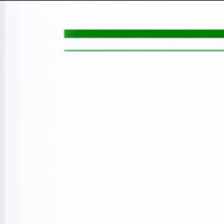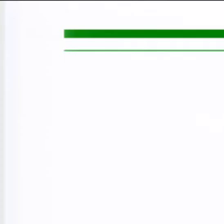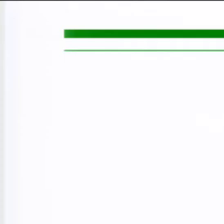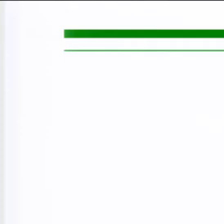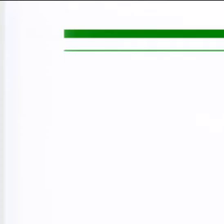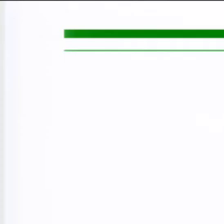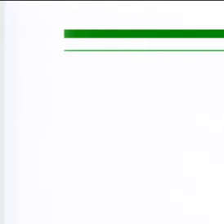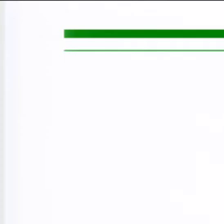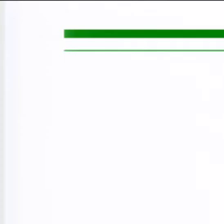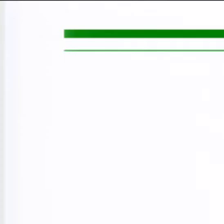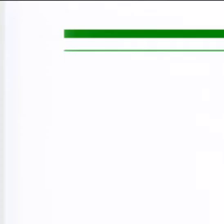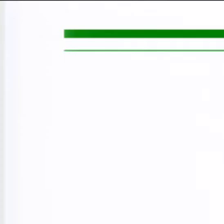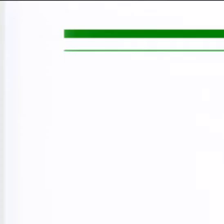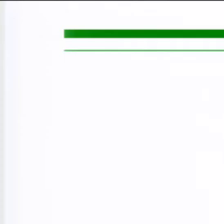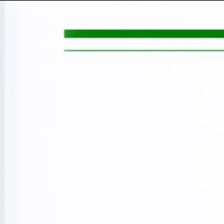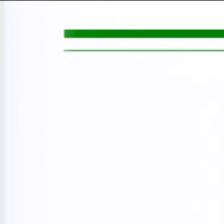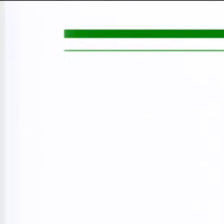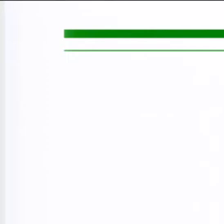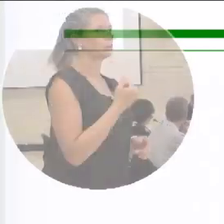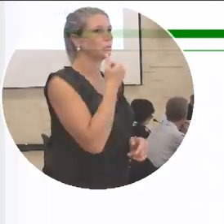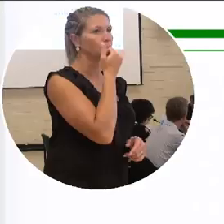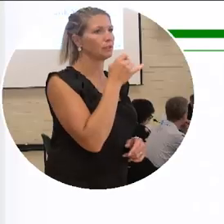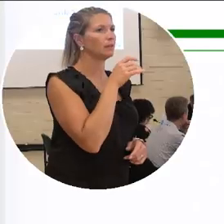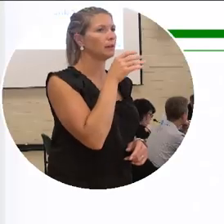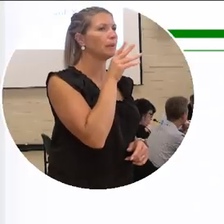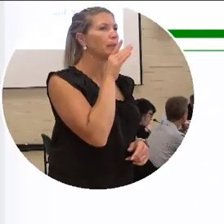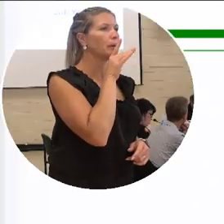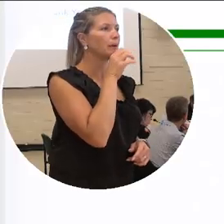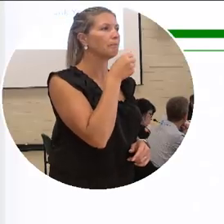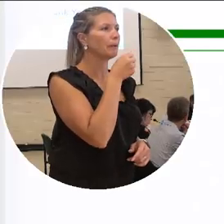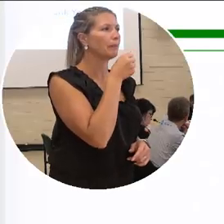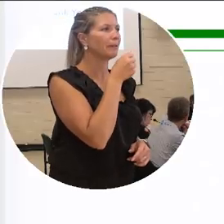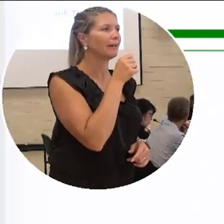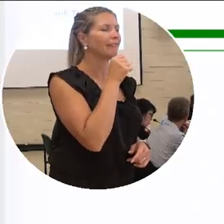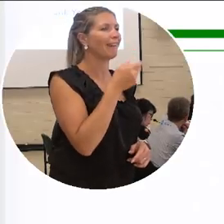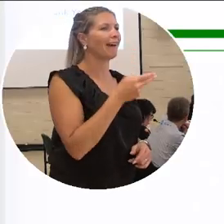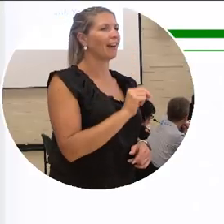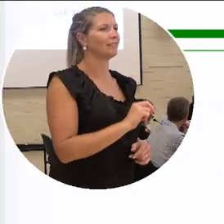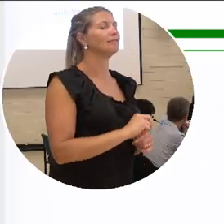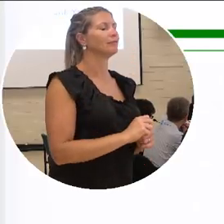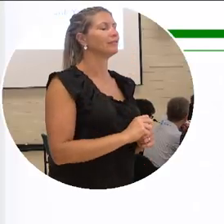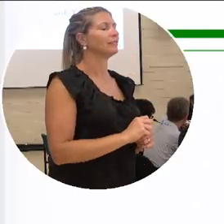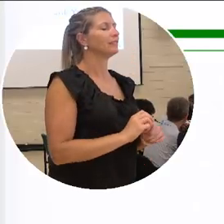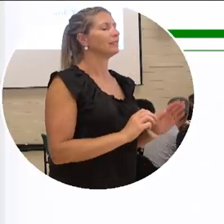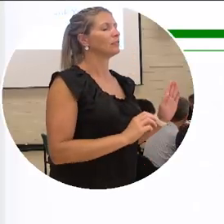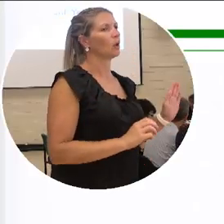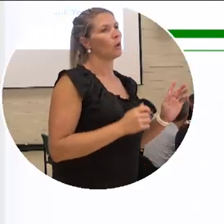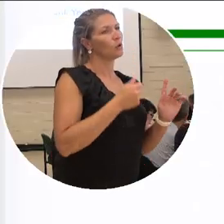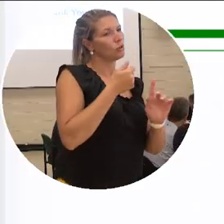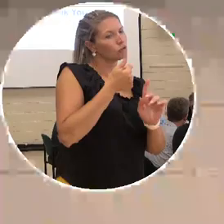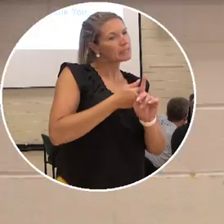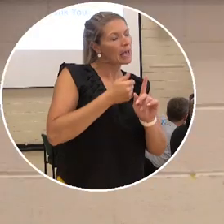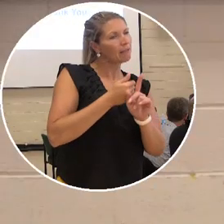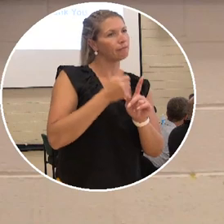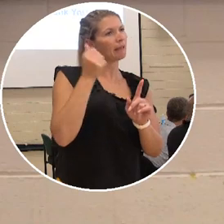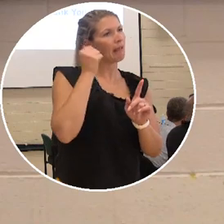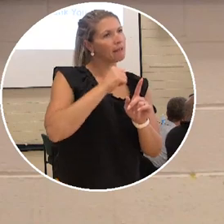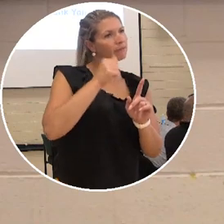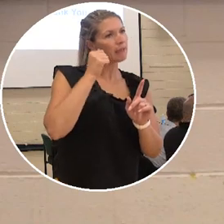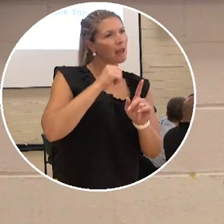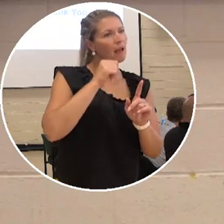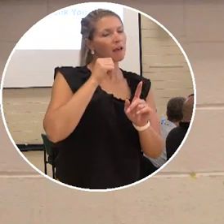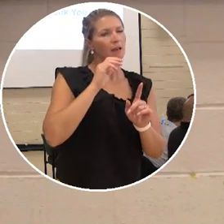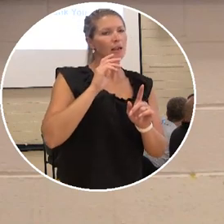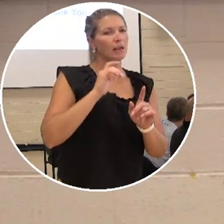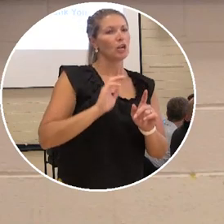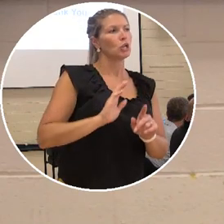I'm being told to turn my voice on. So the work that your team and yourself do every day in a system that's huge